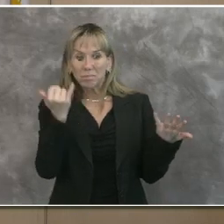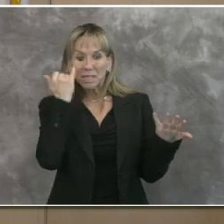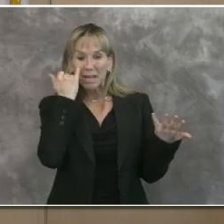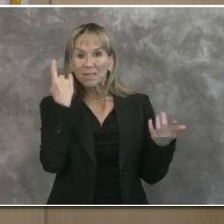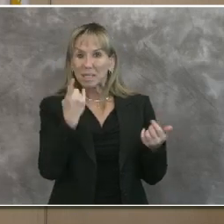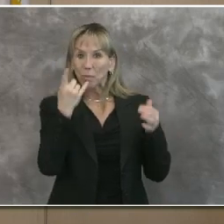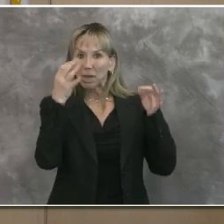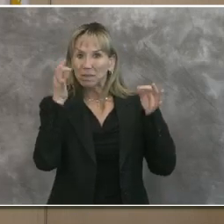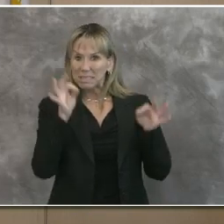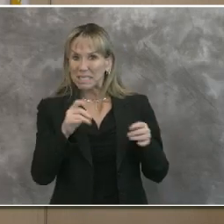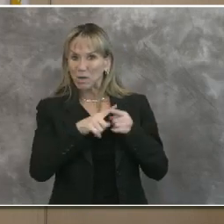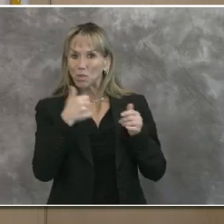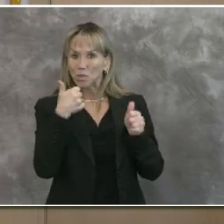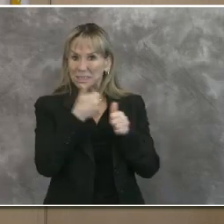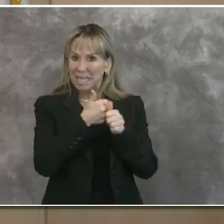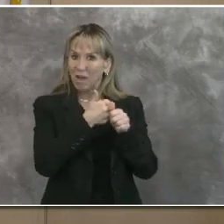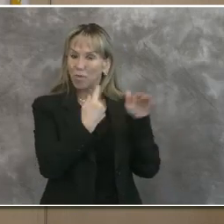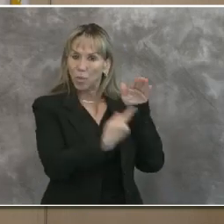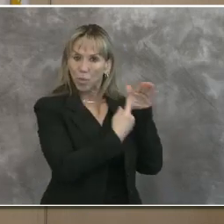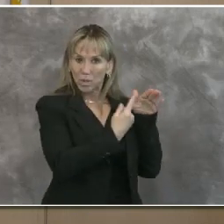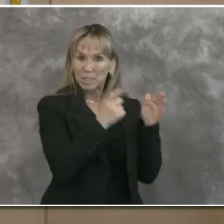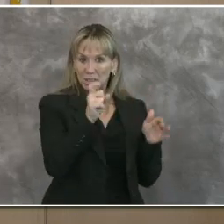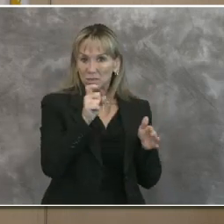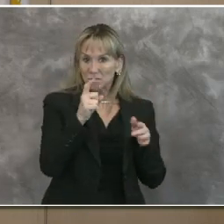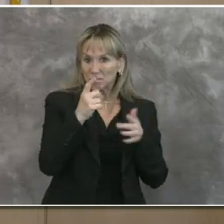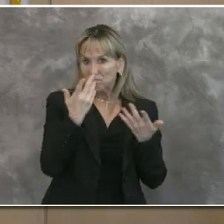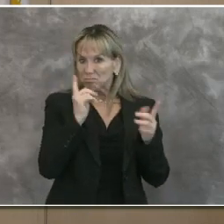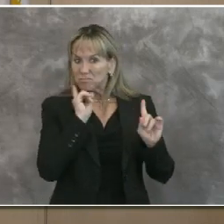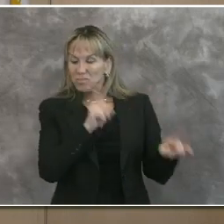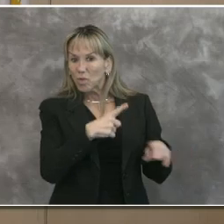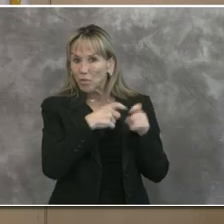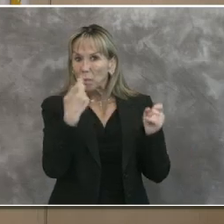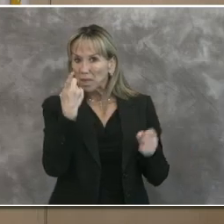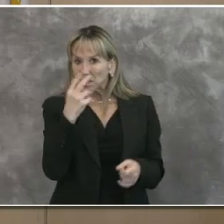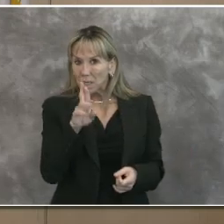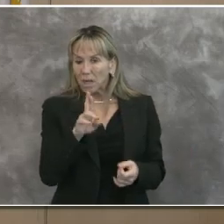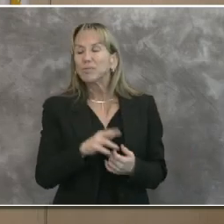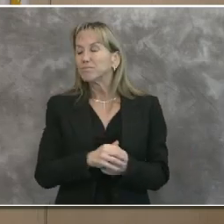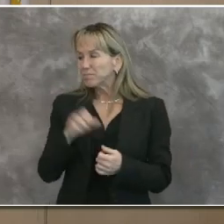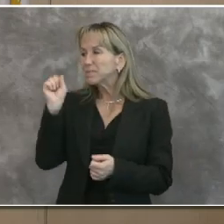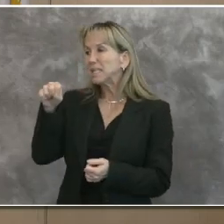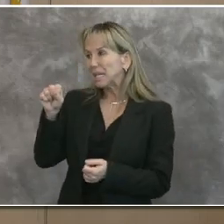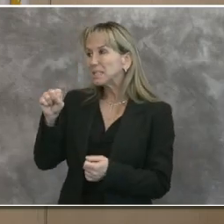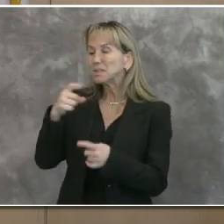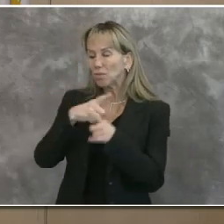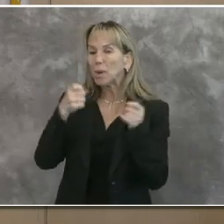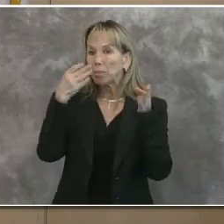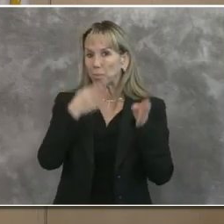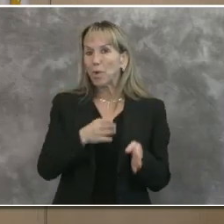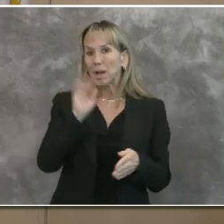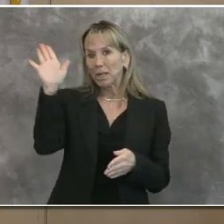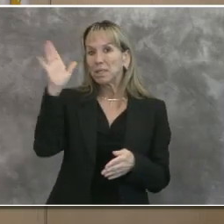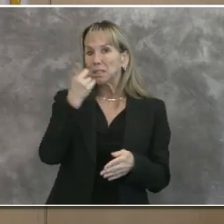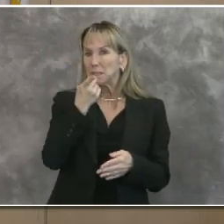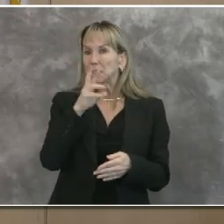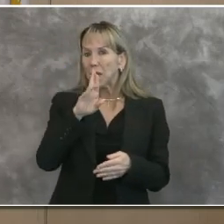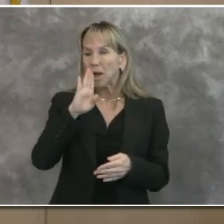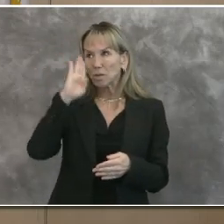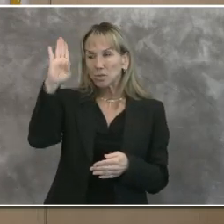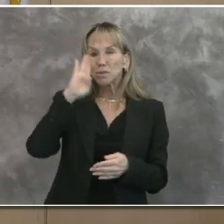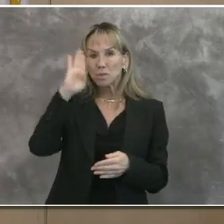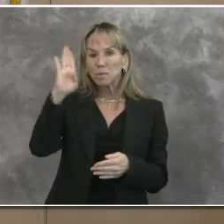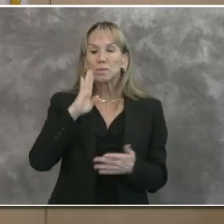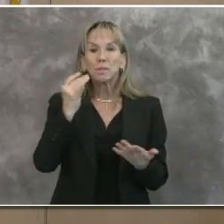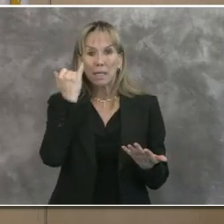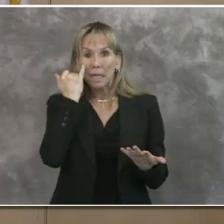to self-quarantine. So the self-quarantine part, yes, that's the decision between the individual and their doctor. If they need to do that